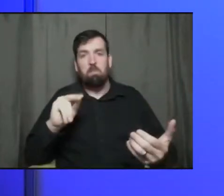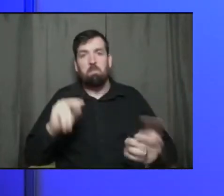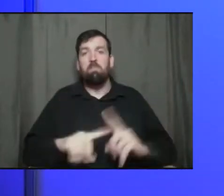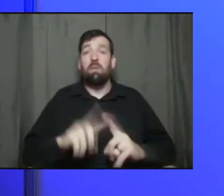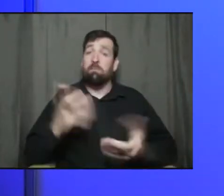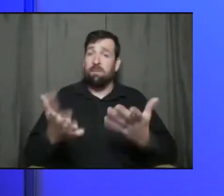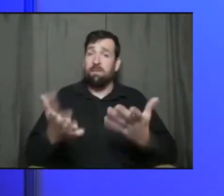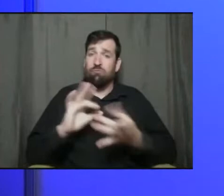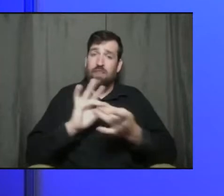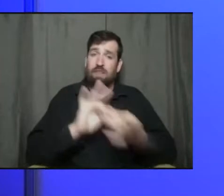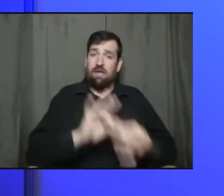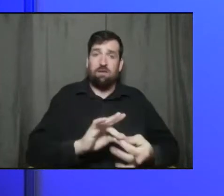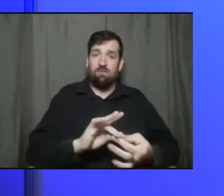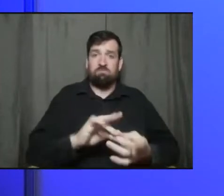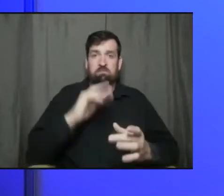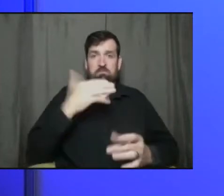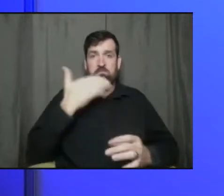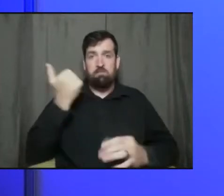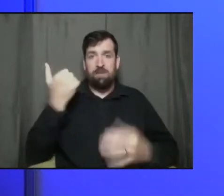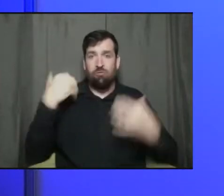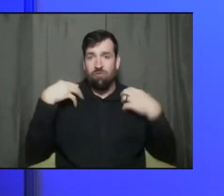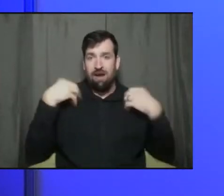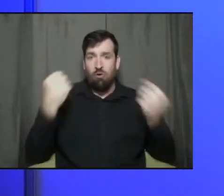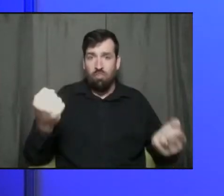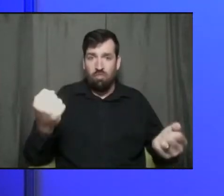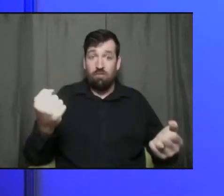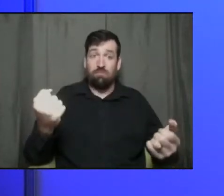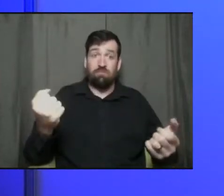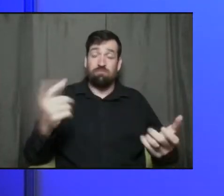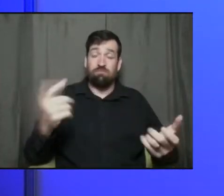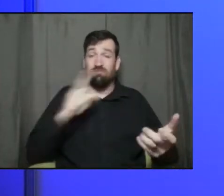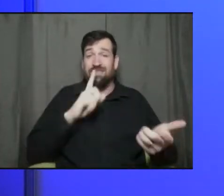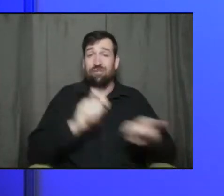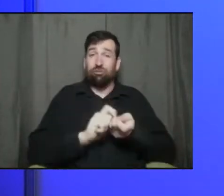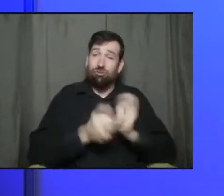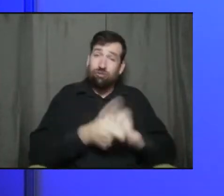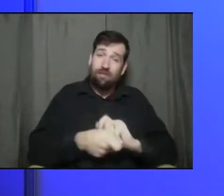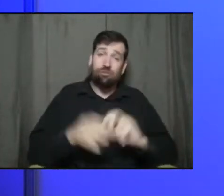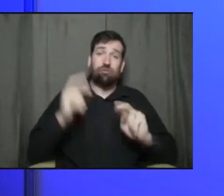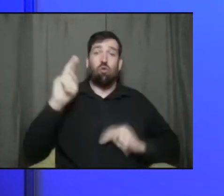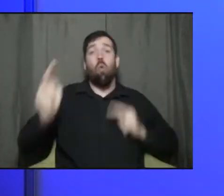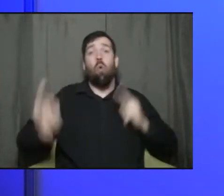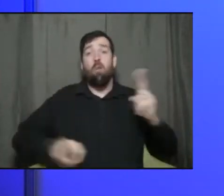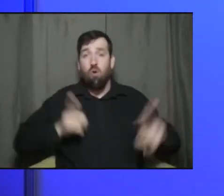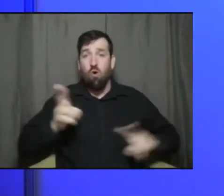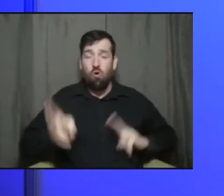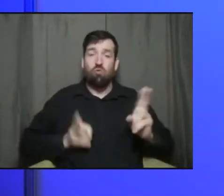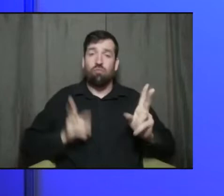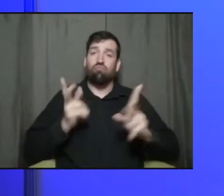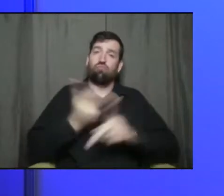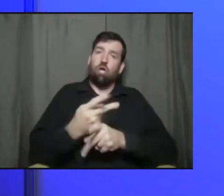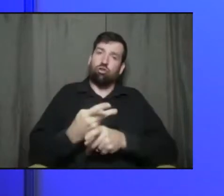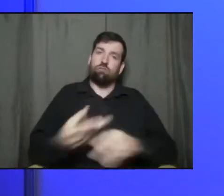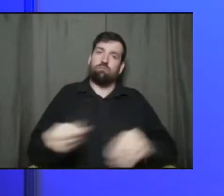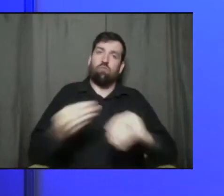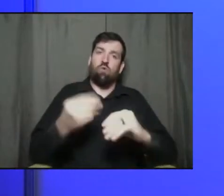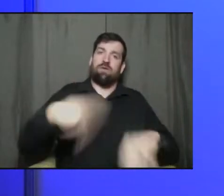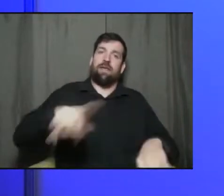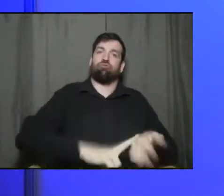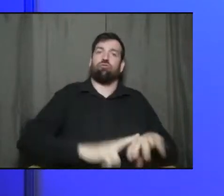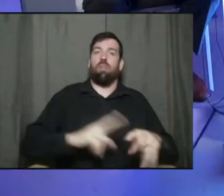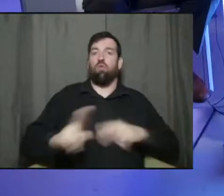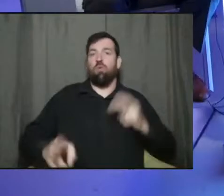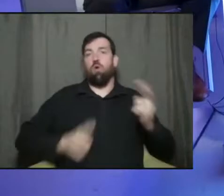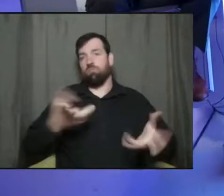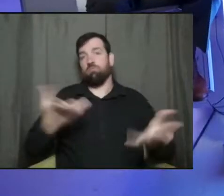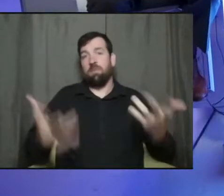to better health, which alters hormone production into a more natural physiologic production of hormones, and that may have some effect on it as well.